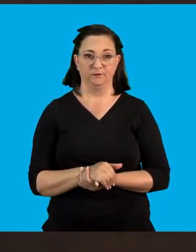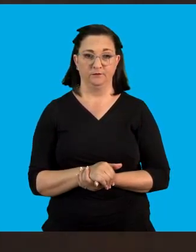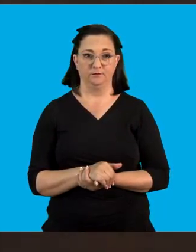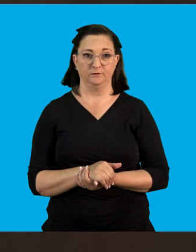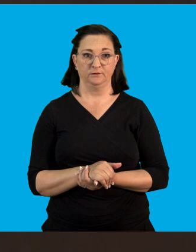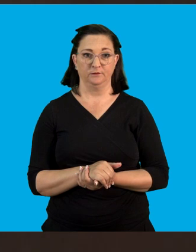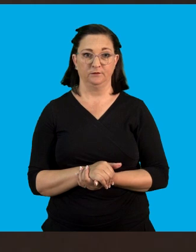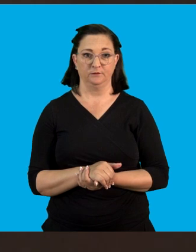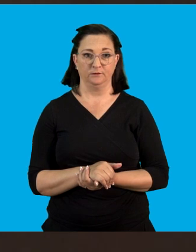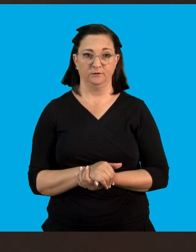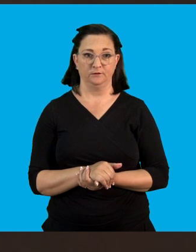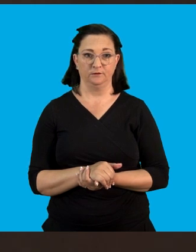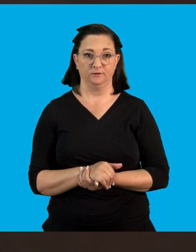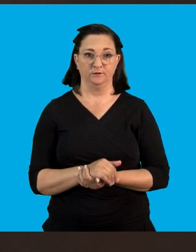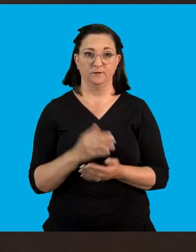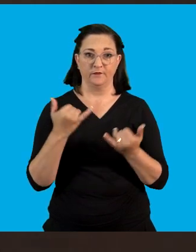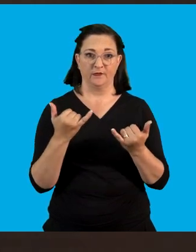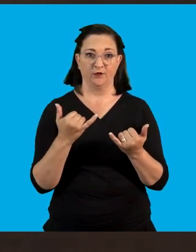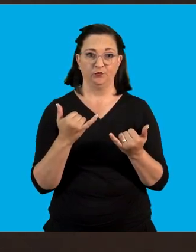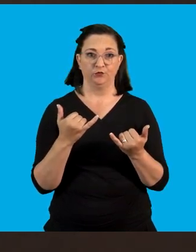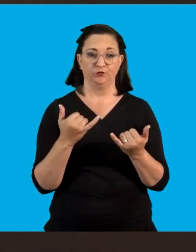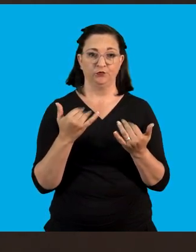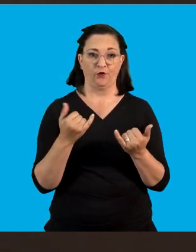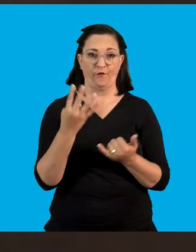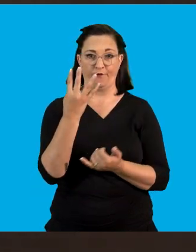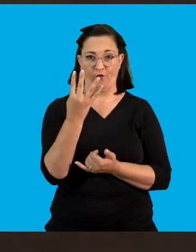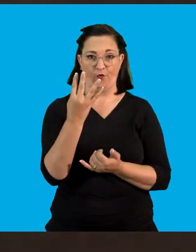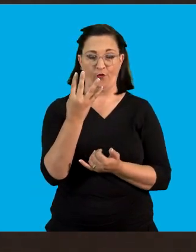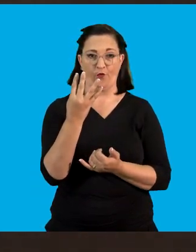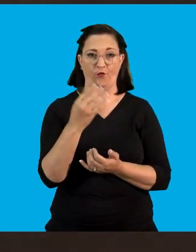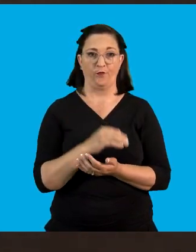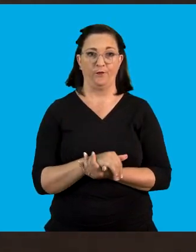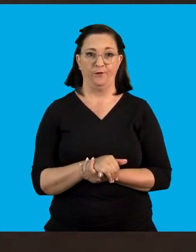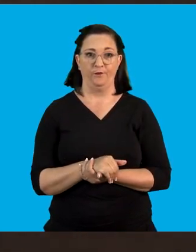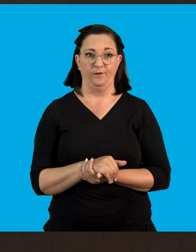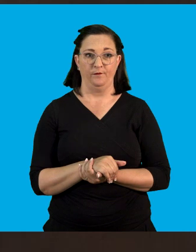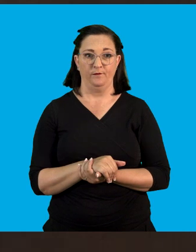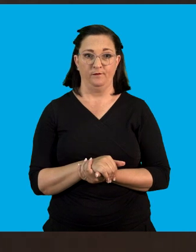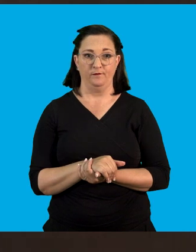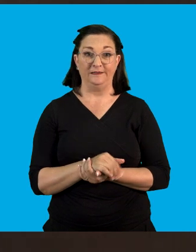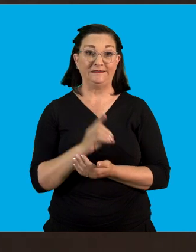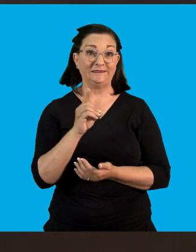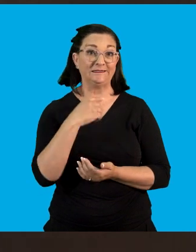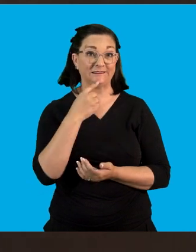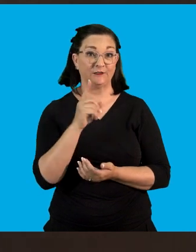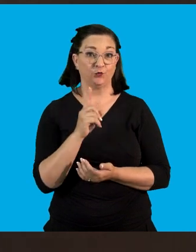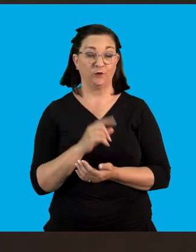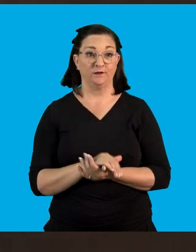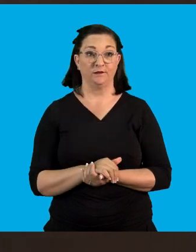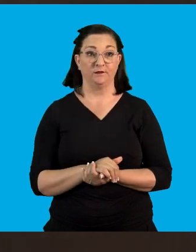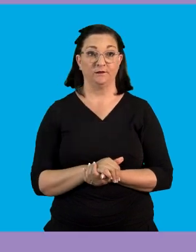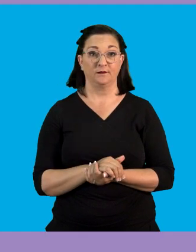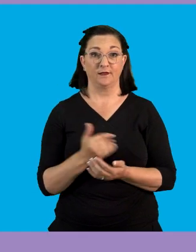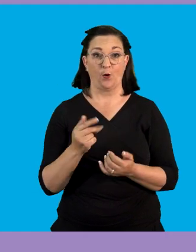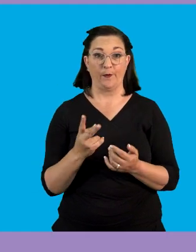the marked angles. There are our marked angles, all 4 of them, and then number D